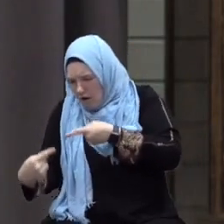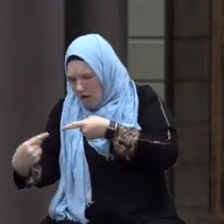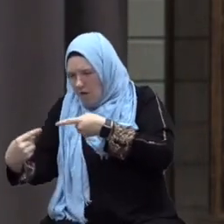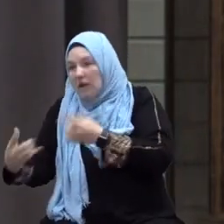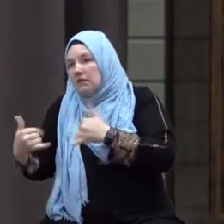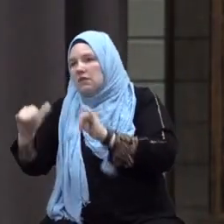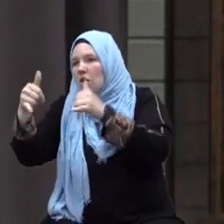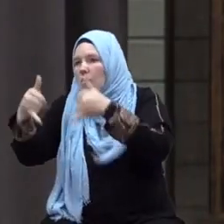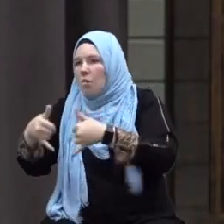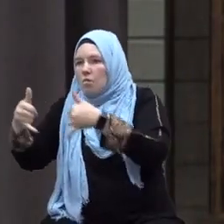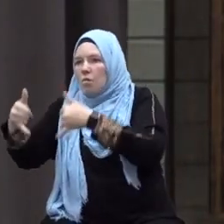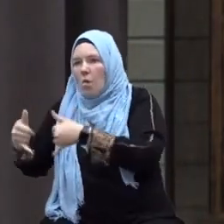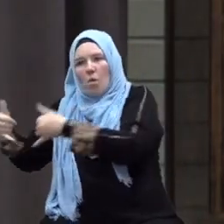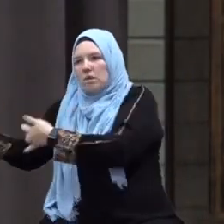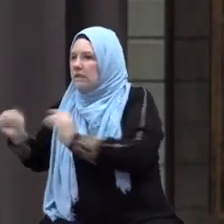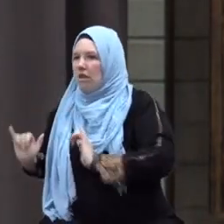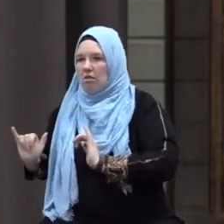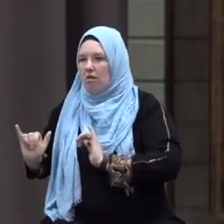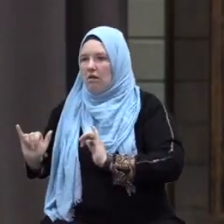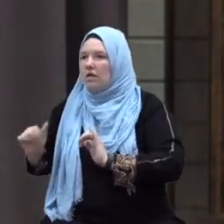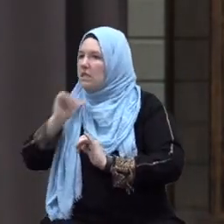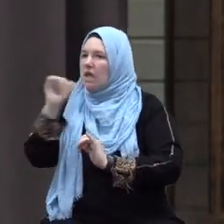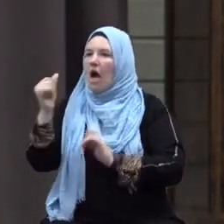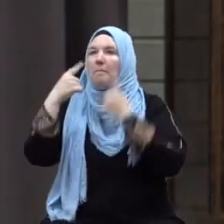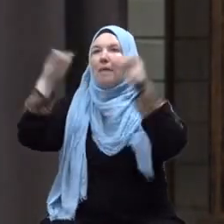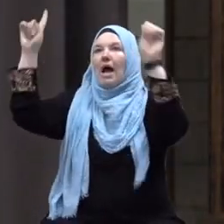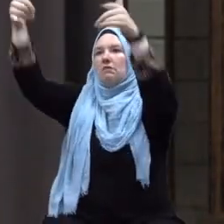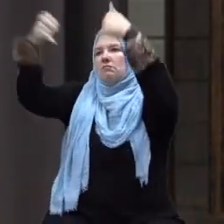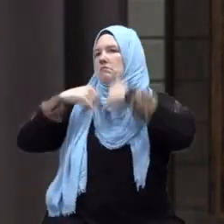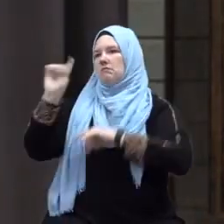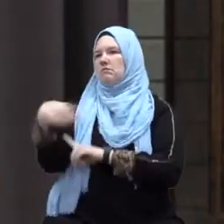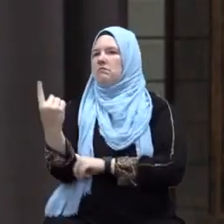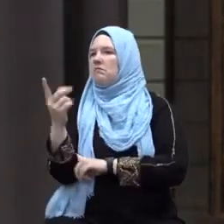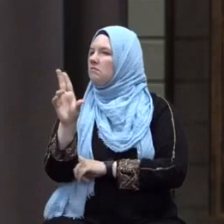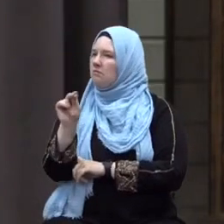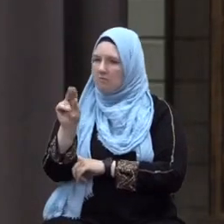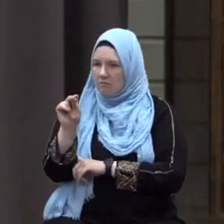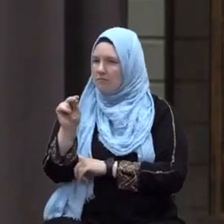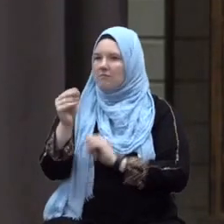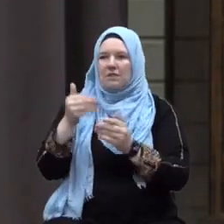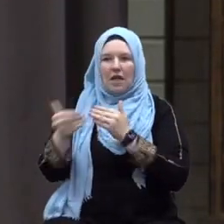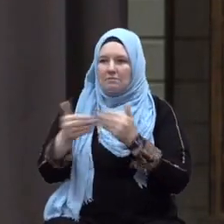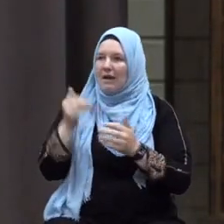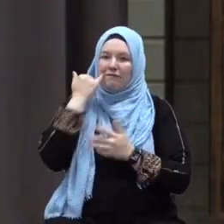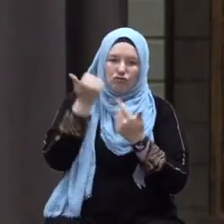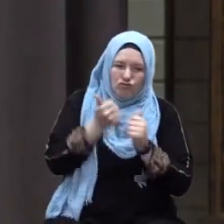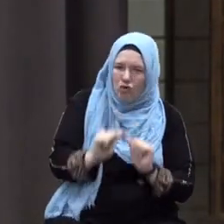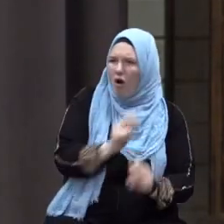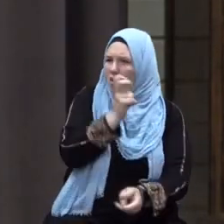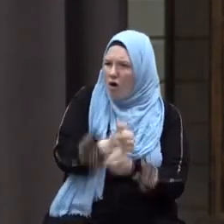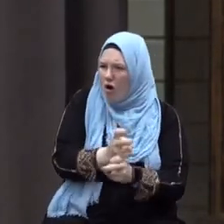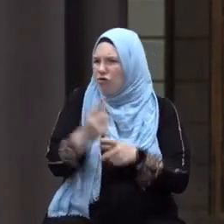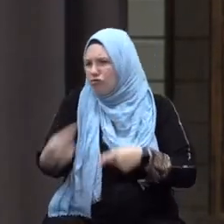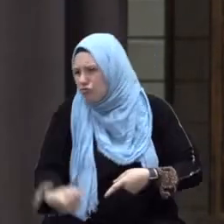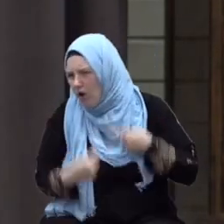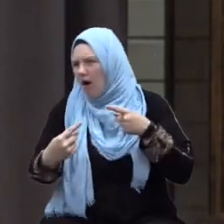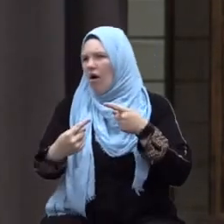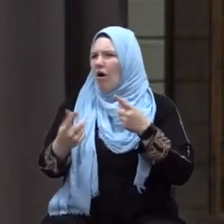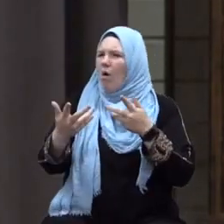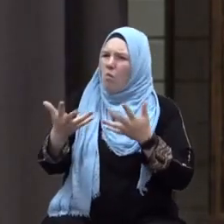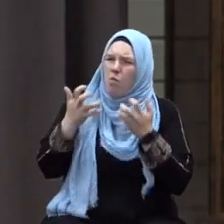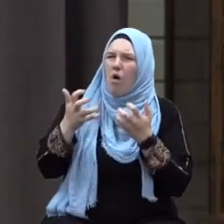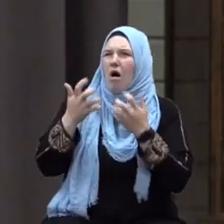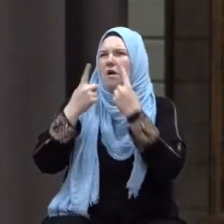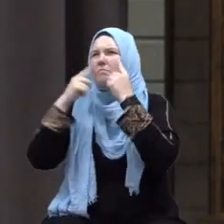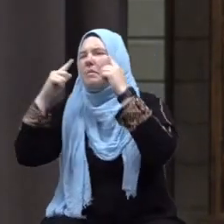our ummah stand? Where do we, and how do we determine where does our ummah really